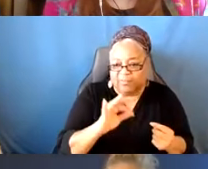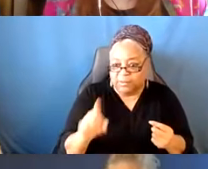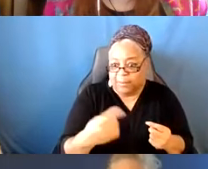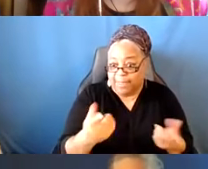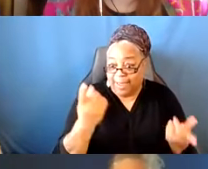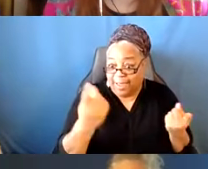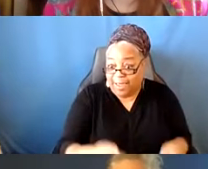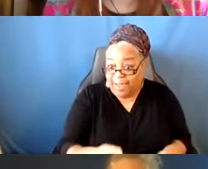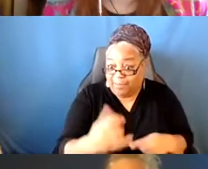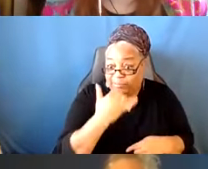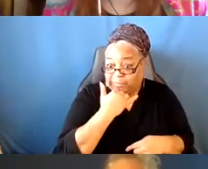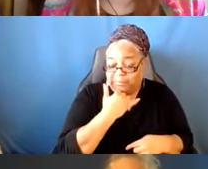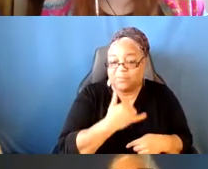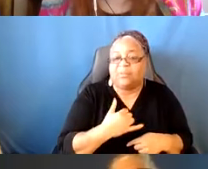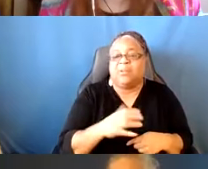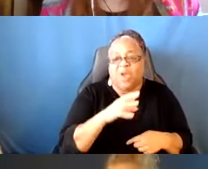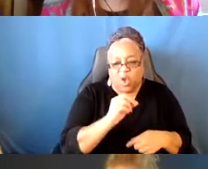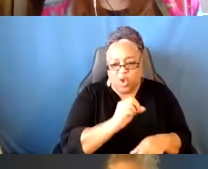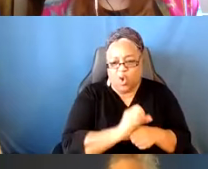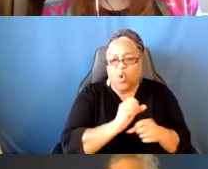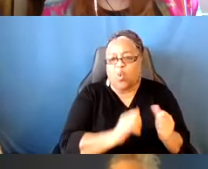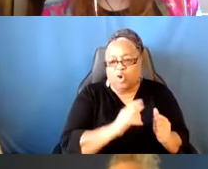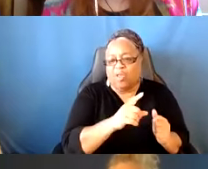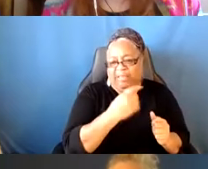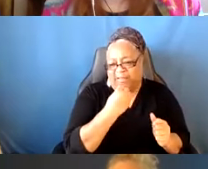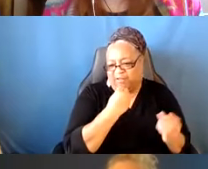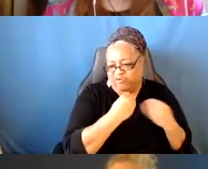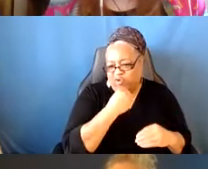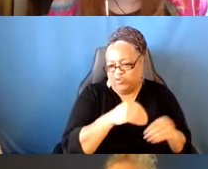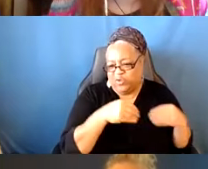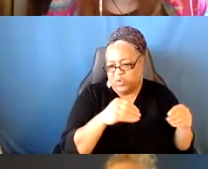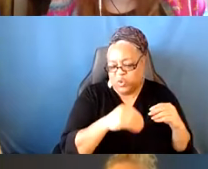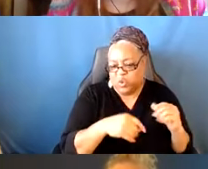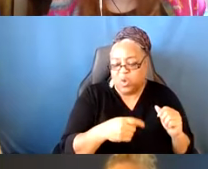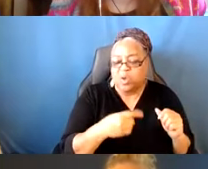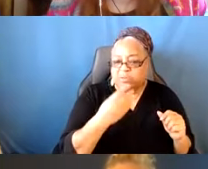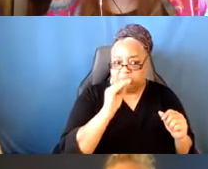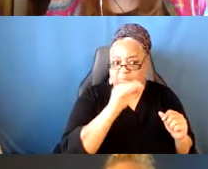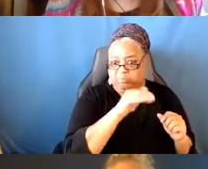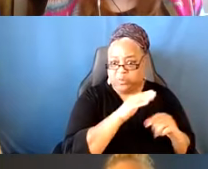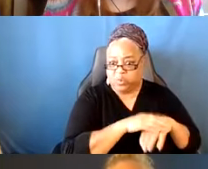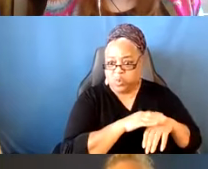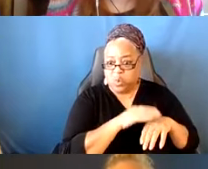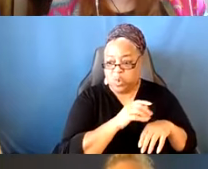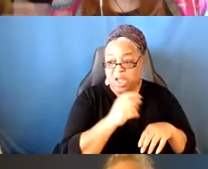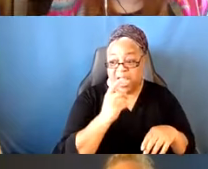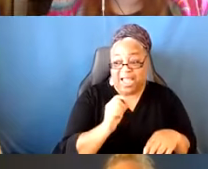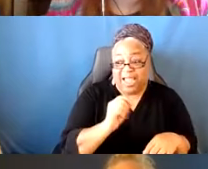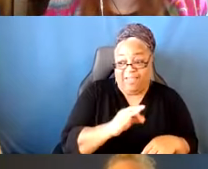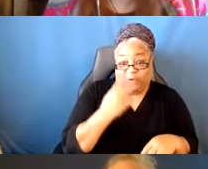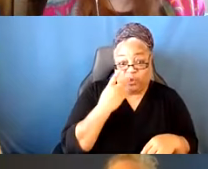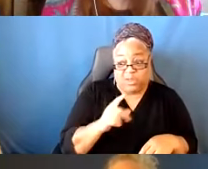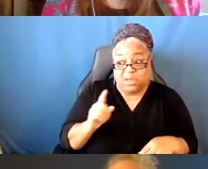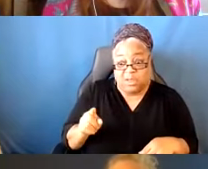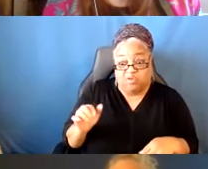She asks her coworkers at the grocery store, hey, if you see him or if anybody asks where I am or what my schedule is, don't